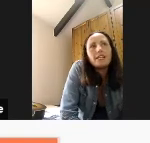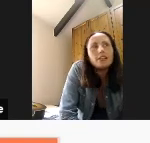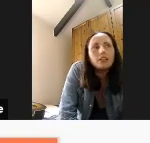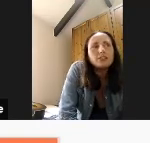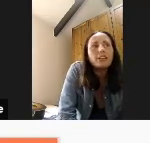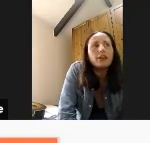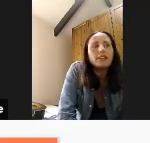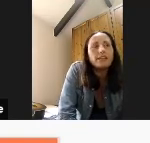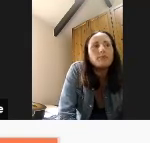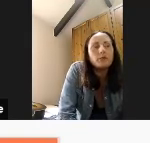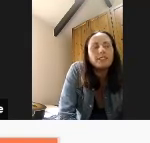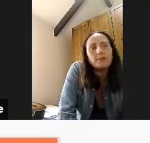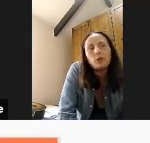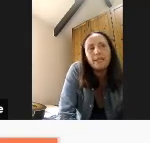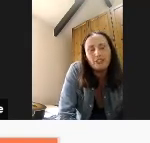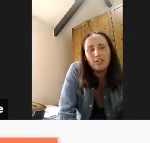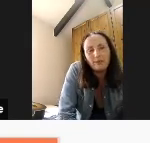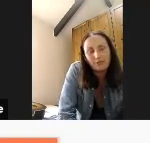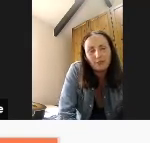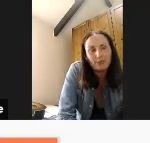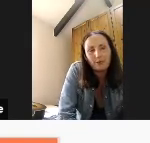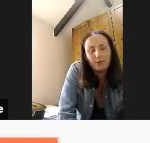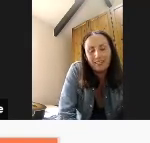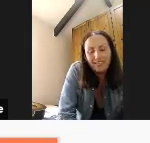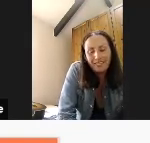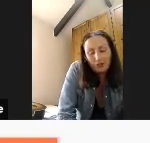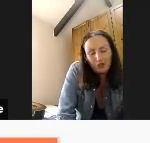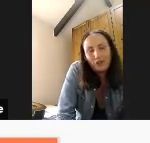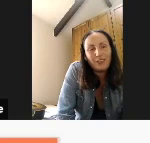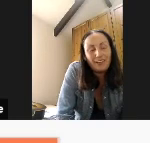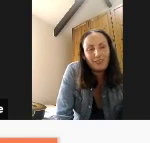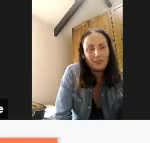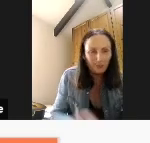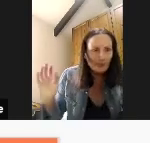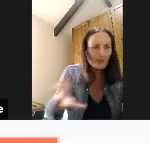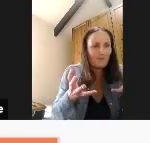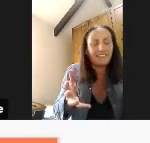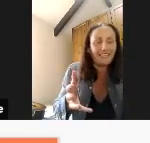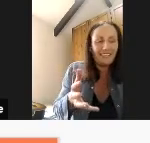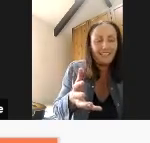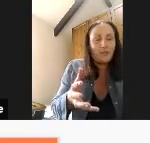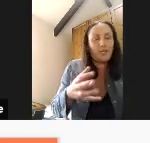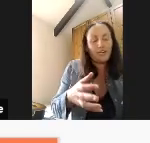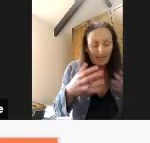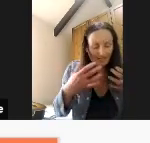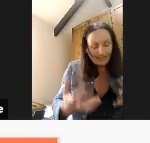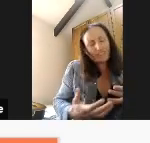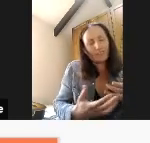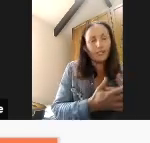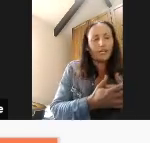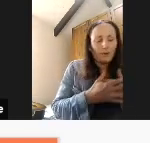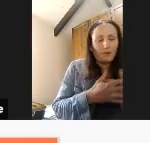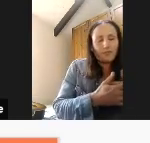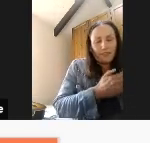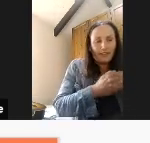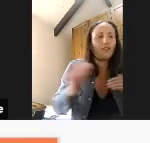that in the long term, like building something quick and cheap as a software tool, you can do that. You can just whip something together, but actually it's